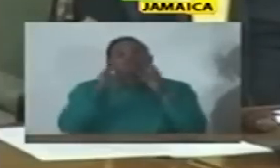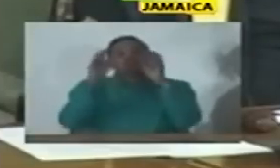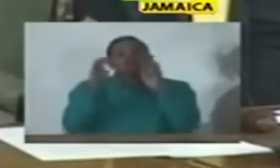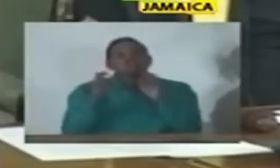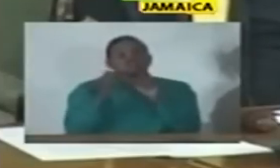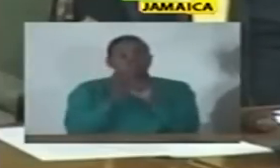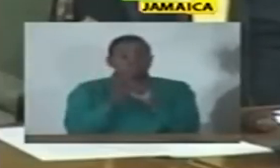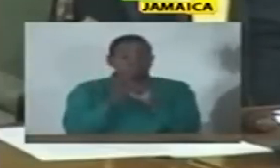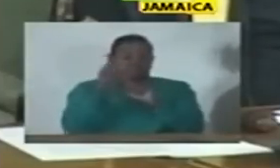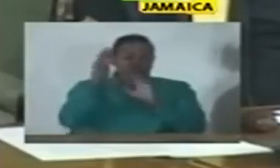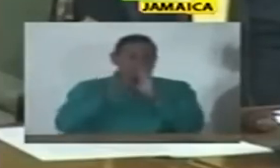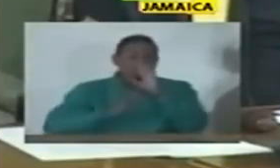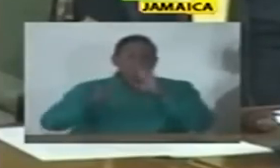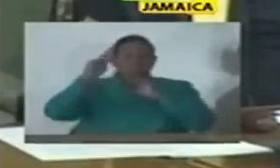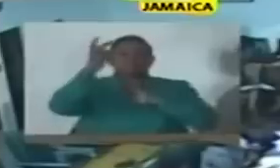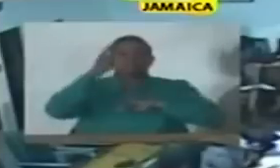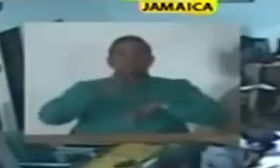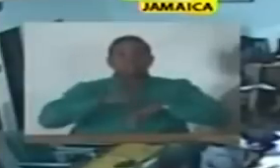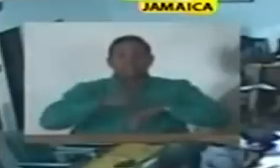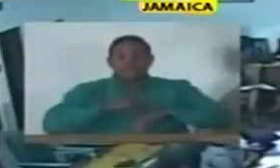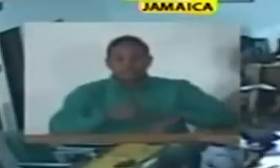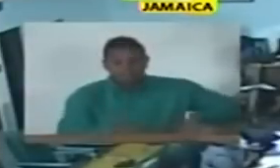Matters read a second time.